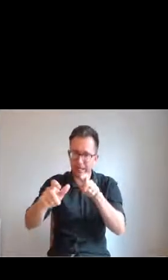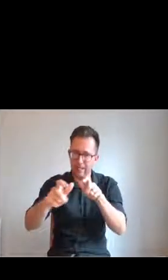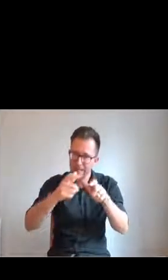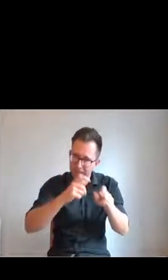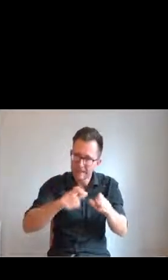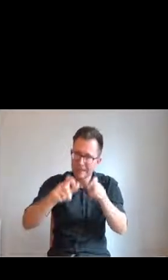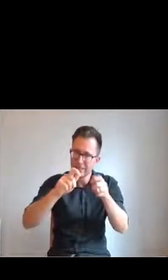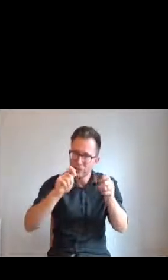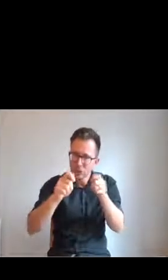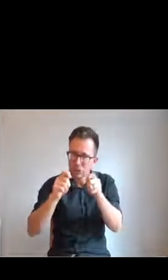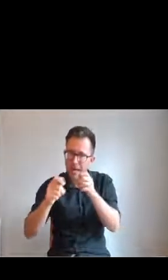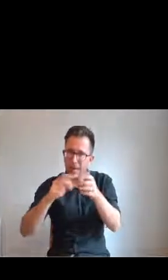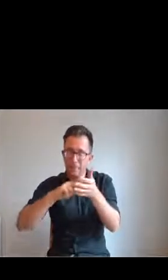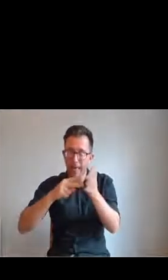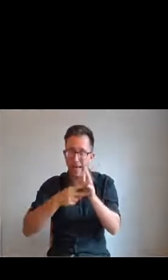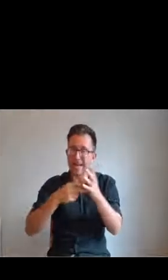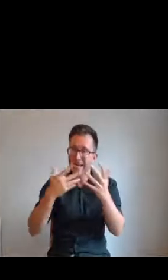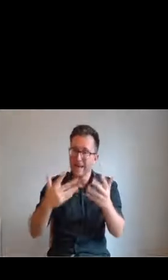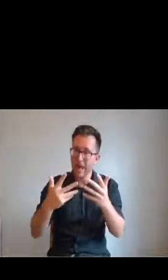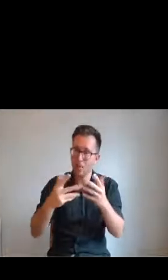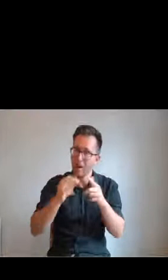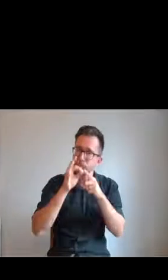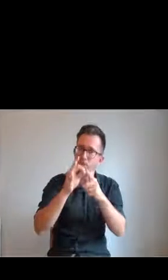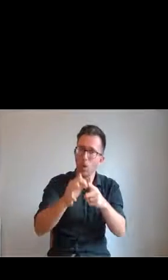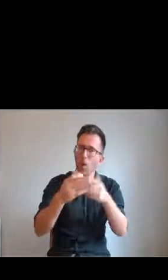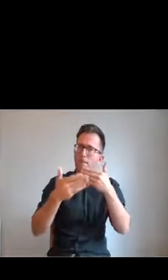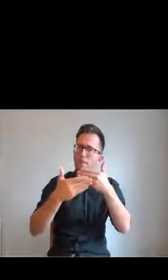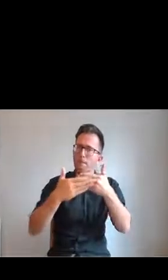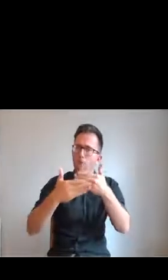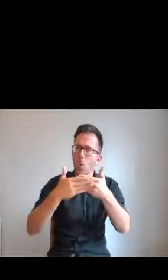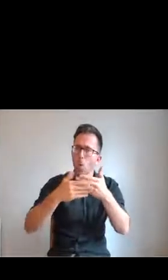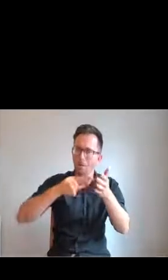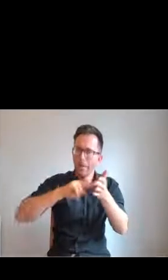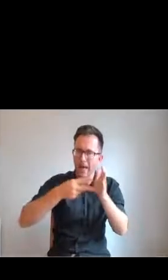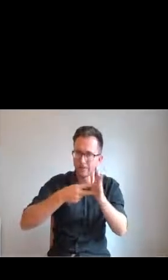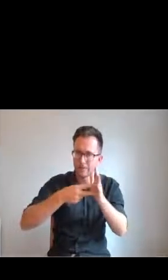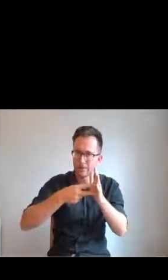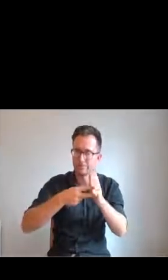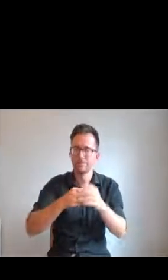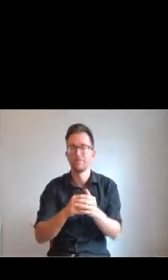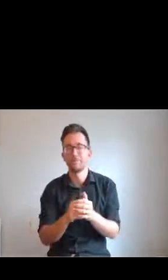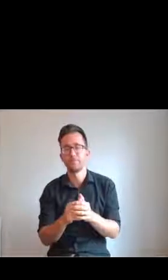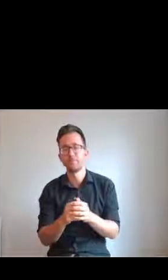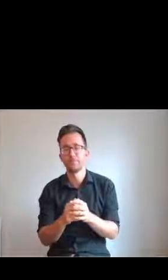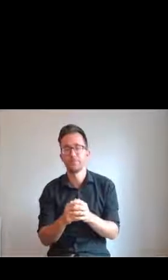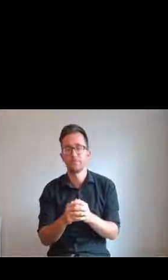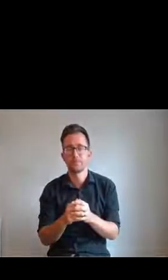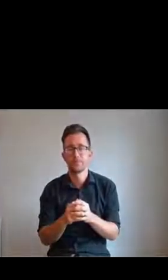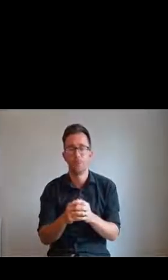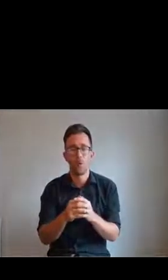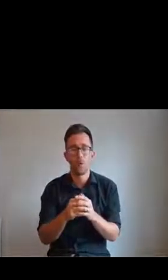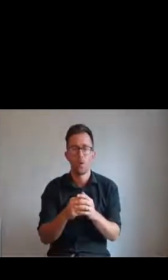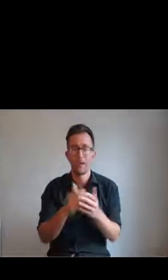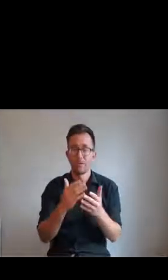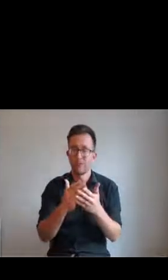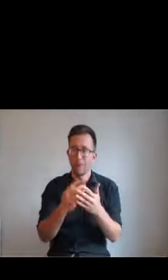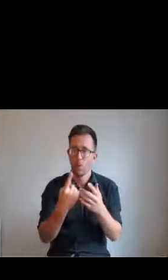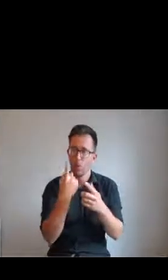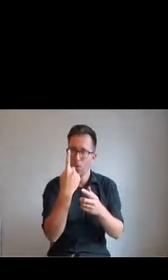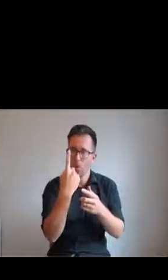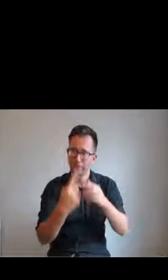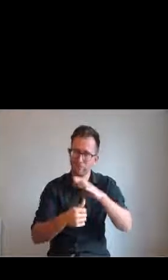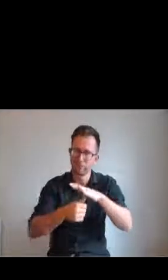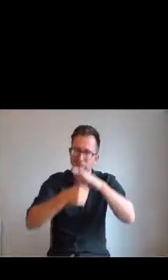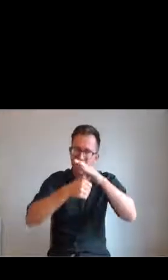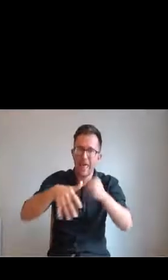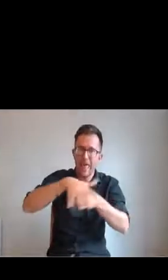now proposing some further changes to the position presented at supplementary consultation. One of the more notable updates includes the